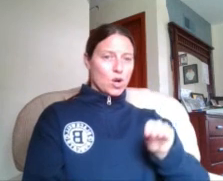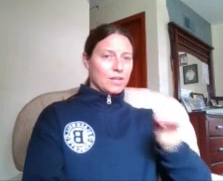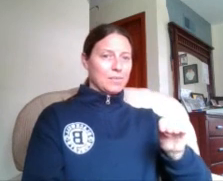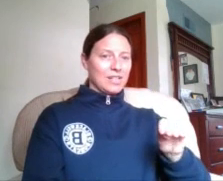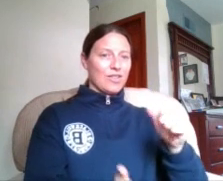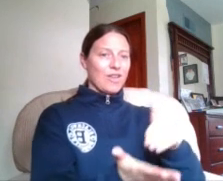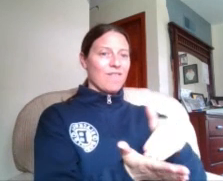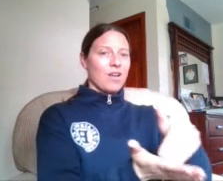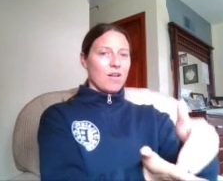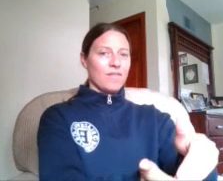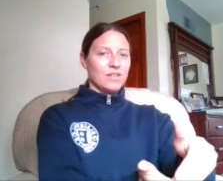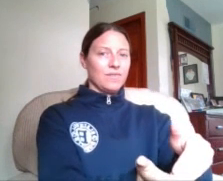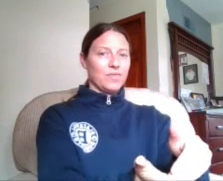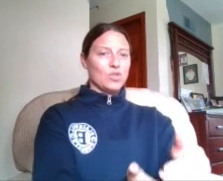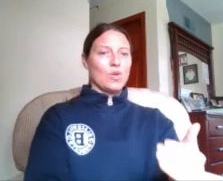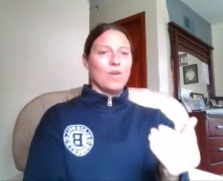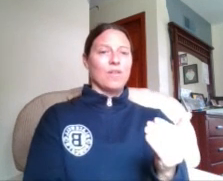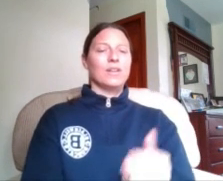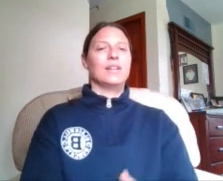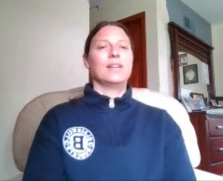the right-hand chart.